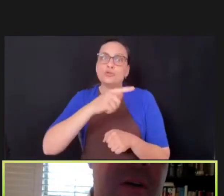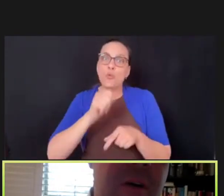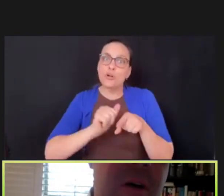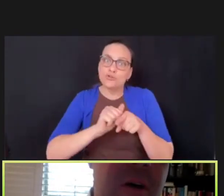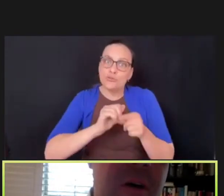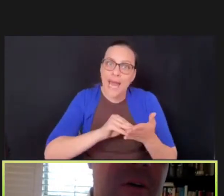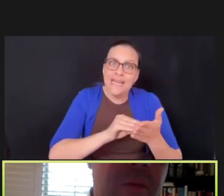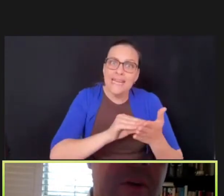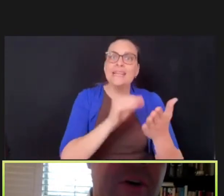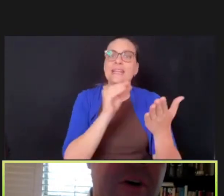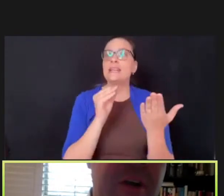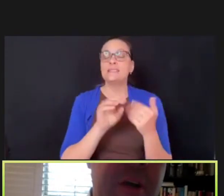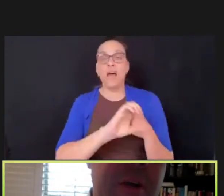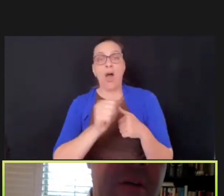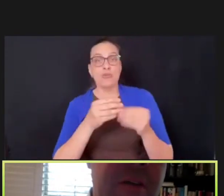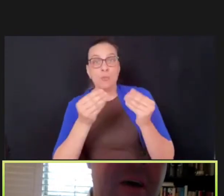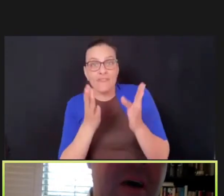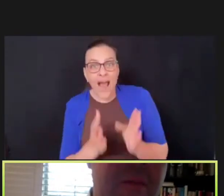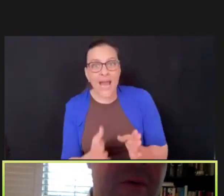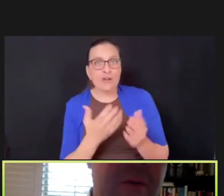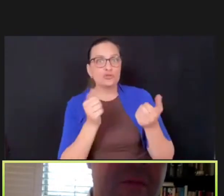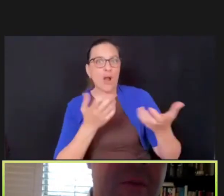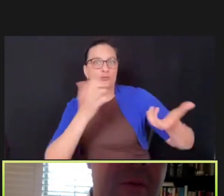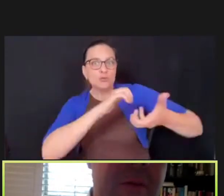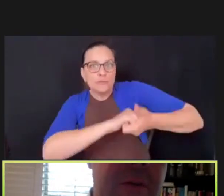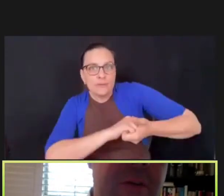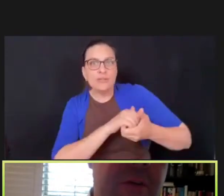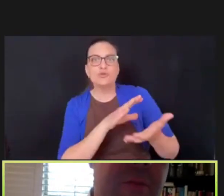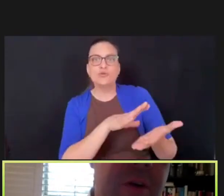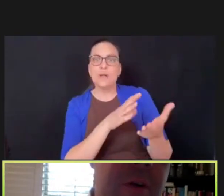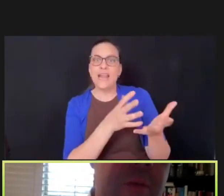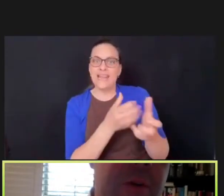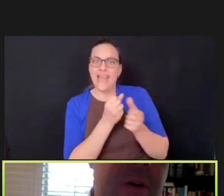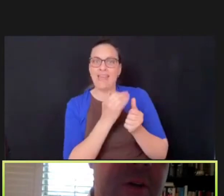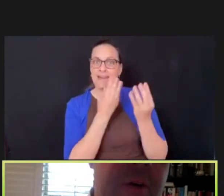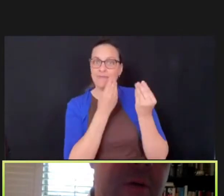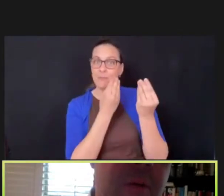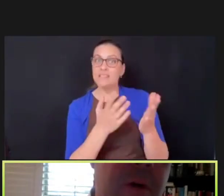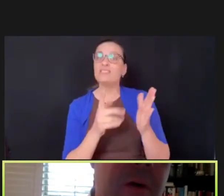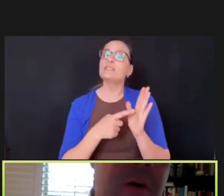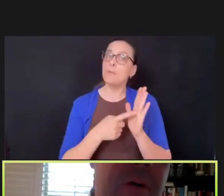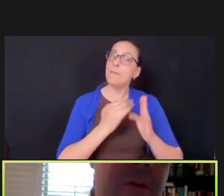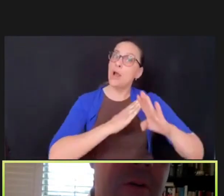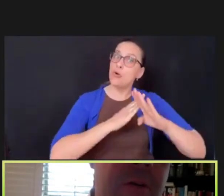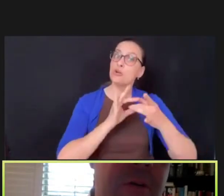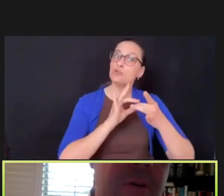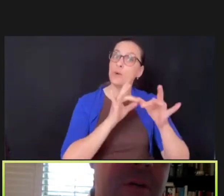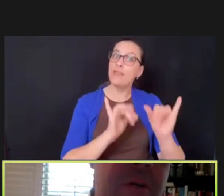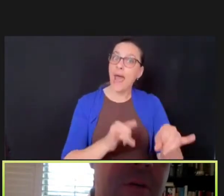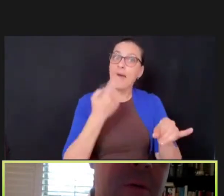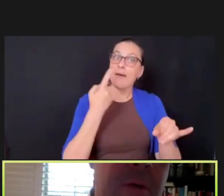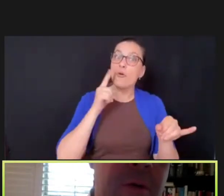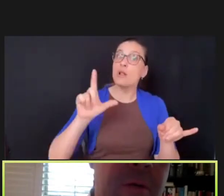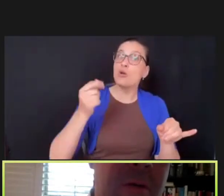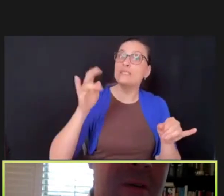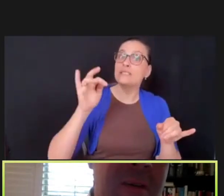barriers regarding that, both those logistical barriers, but also, well, how are you going to do